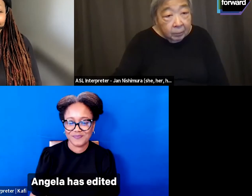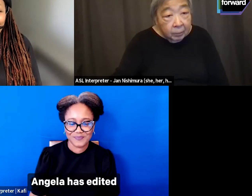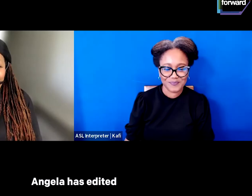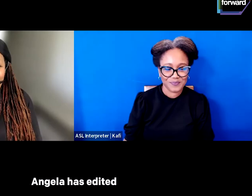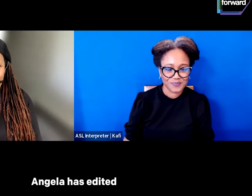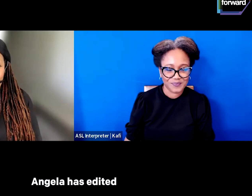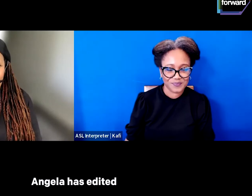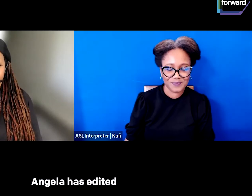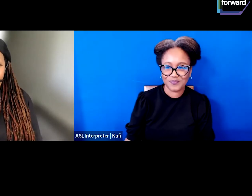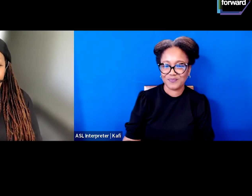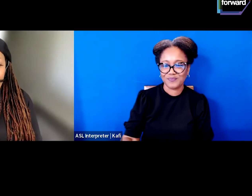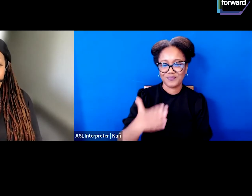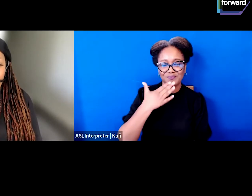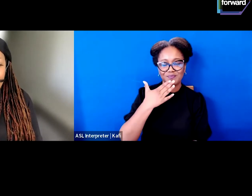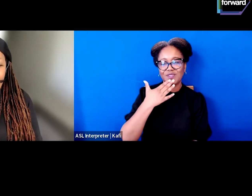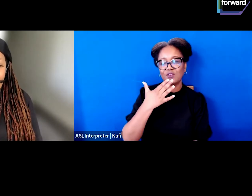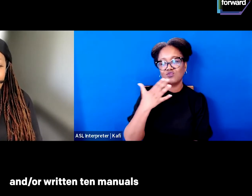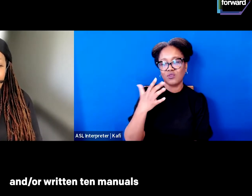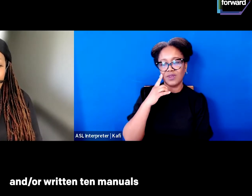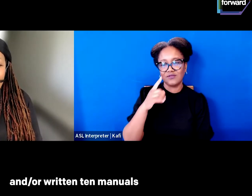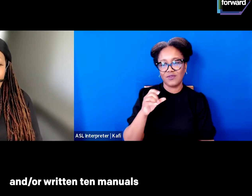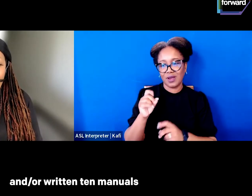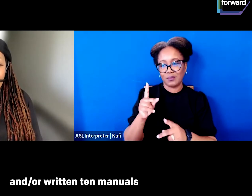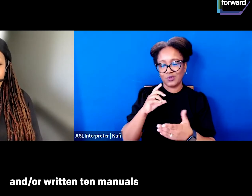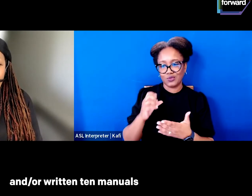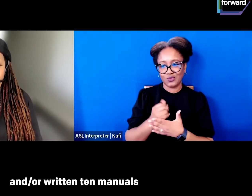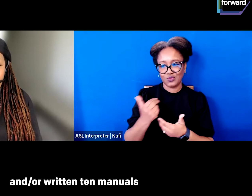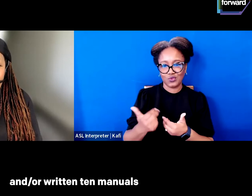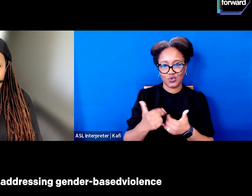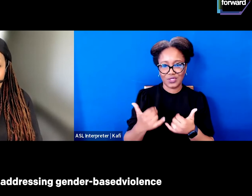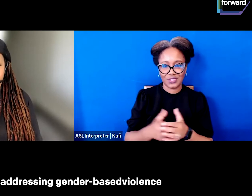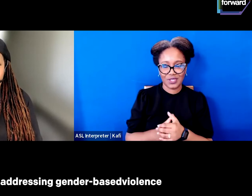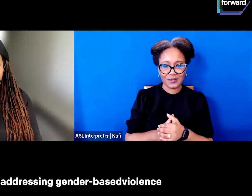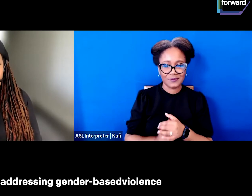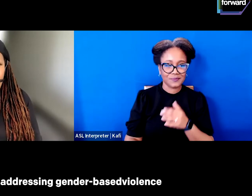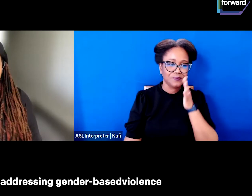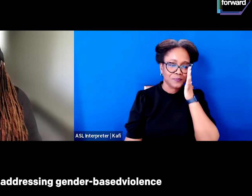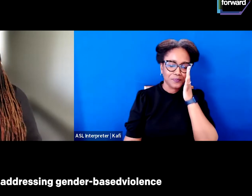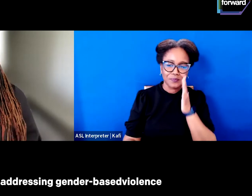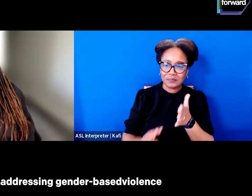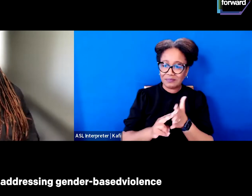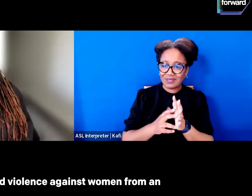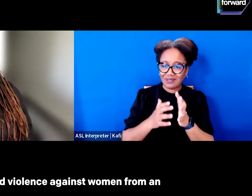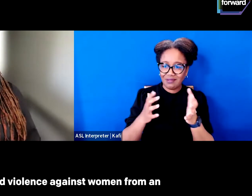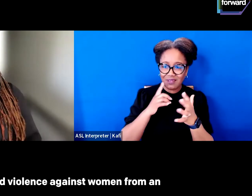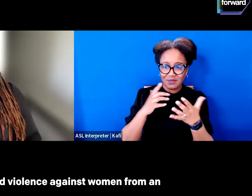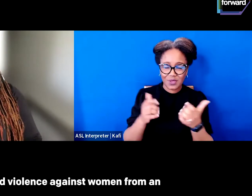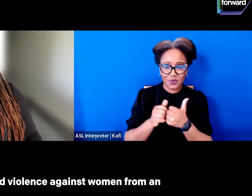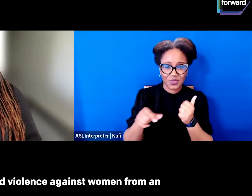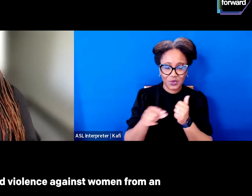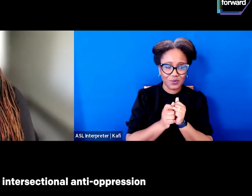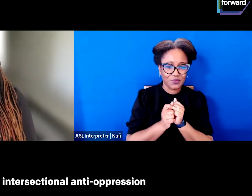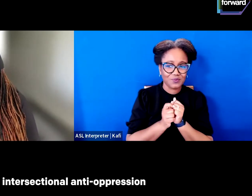Angela has edited and written or written 10 manuals on addressing gender-based violence and violence against women from